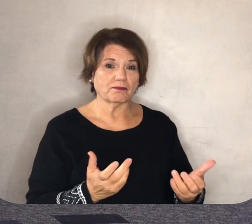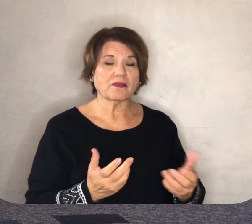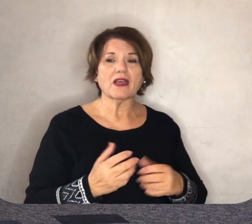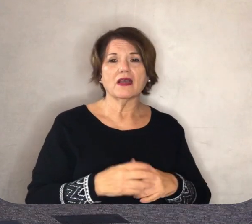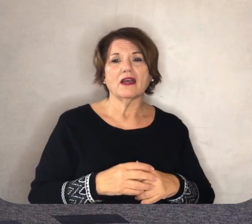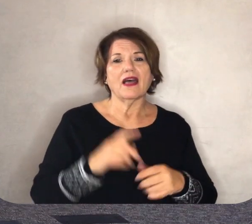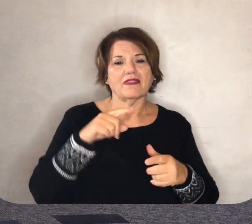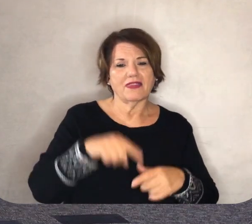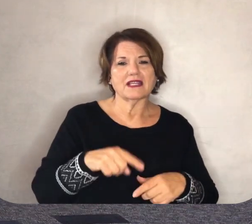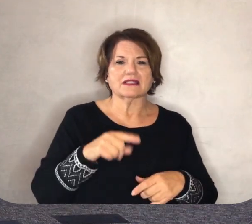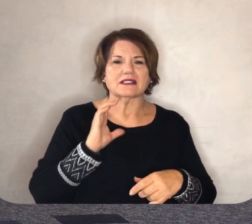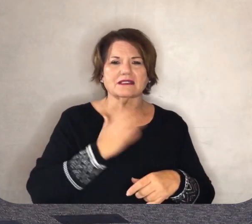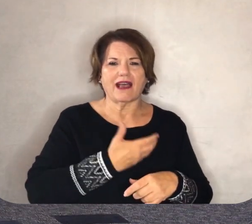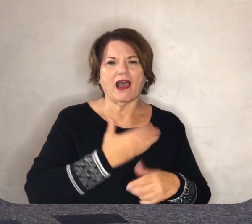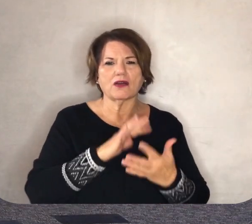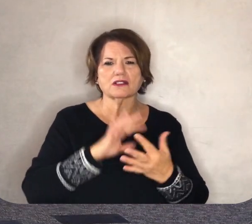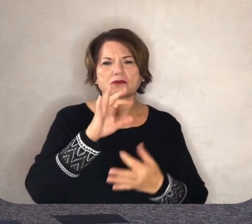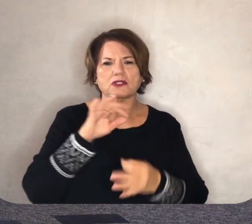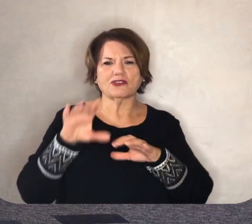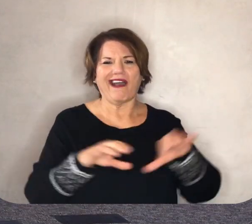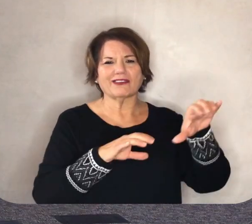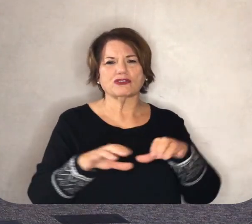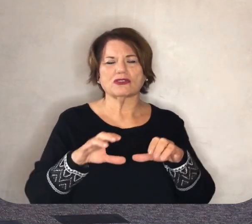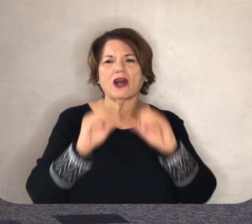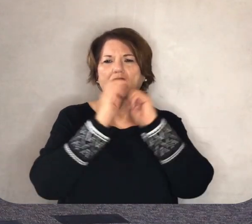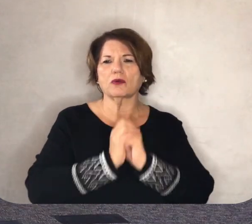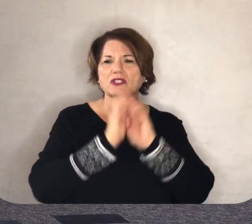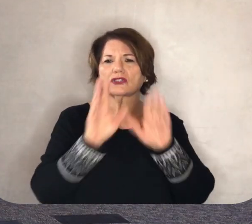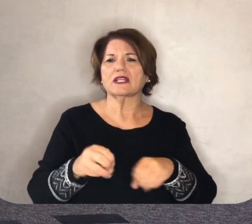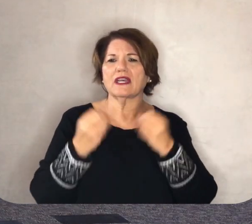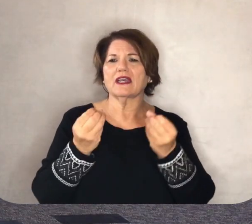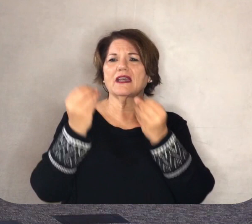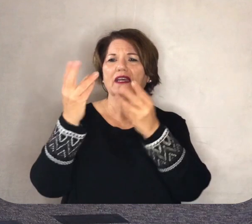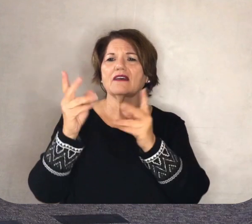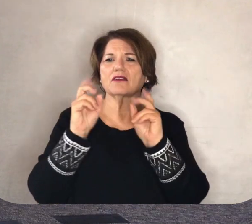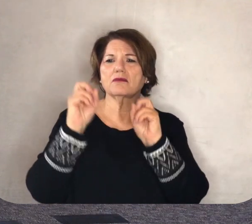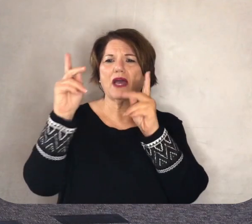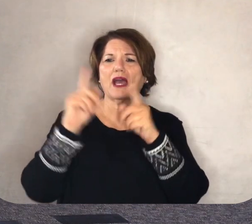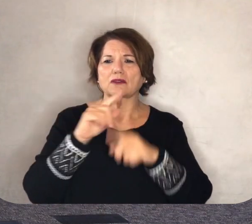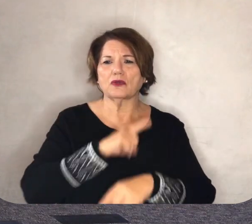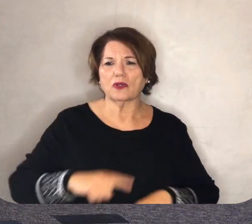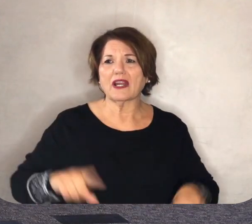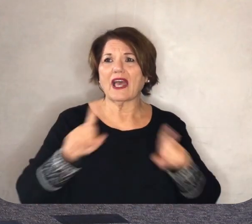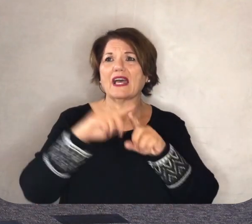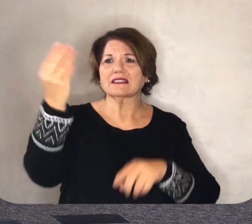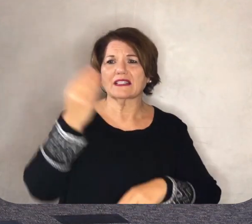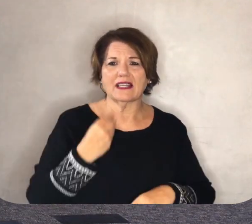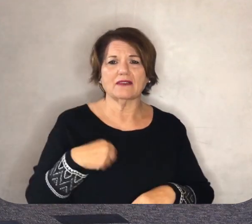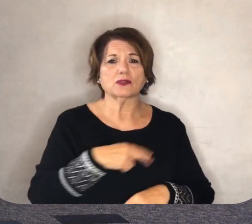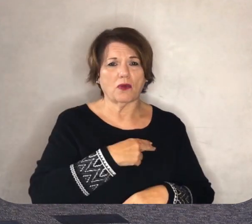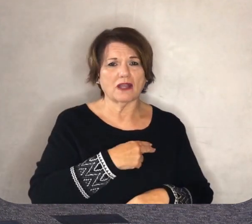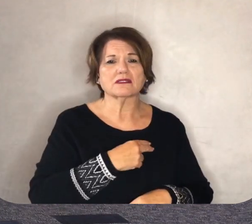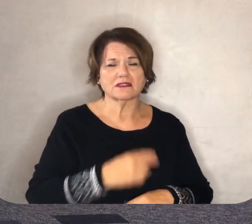who we are as a church, and part of our spiritual act of worship is to give back to the Lord as he has given to us. Let's continue in our worship now.